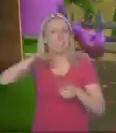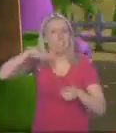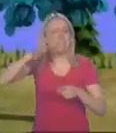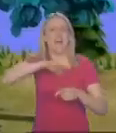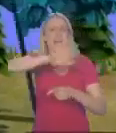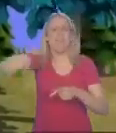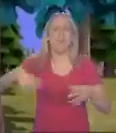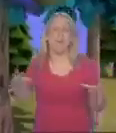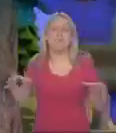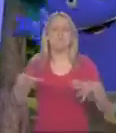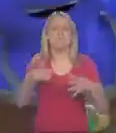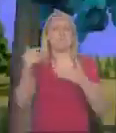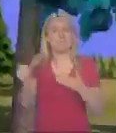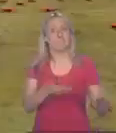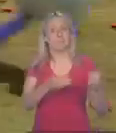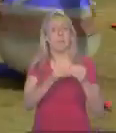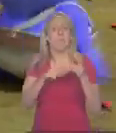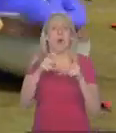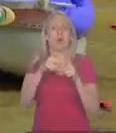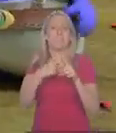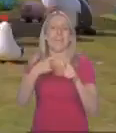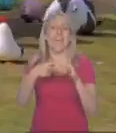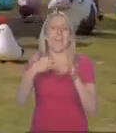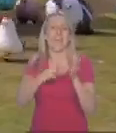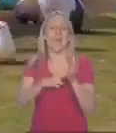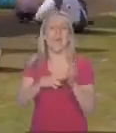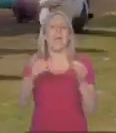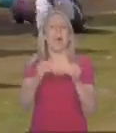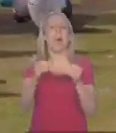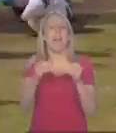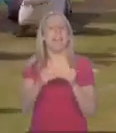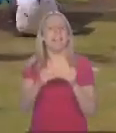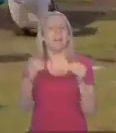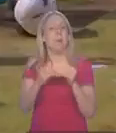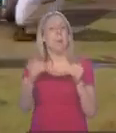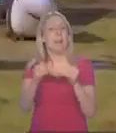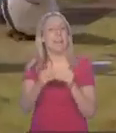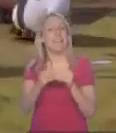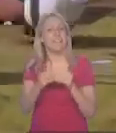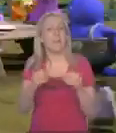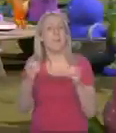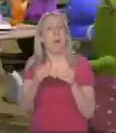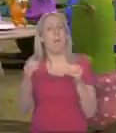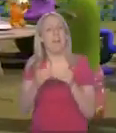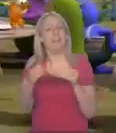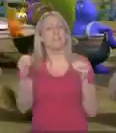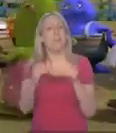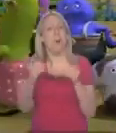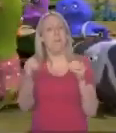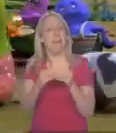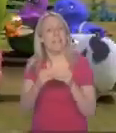he's always painting. Now everyone together, Cause here comes Boblins. Boblins, Boblins.